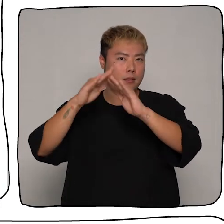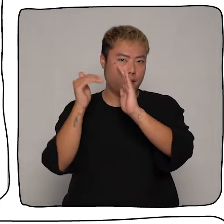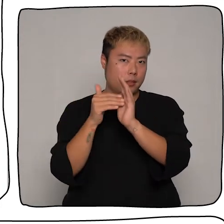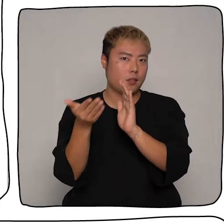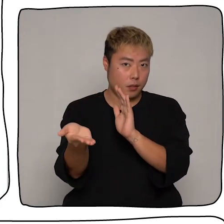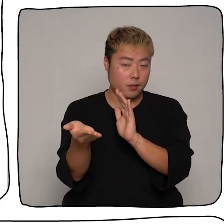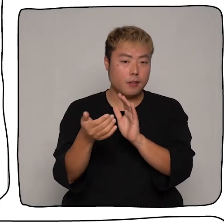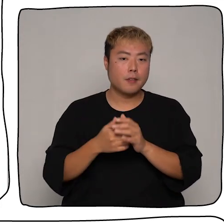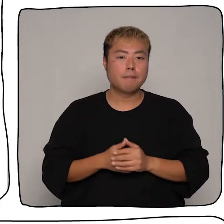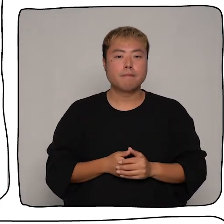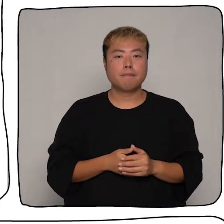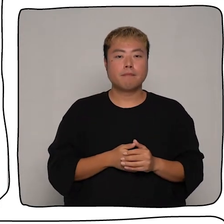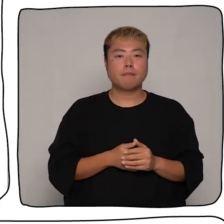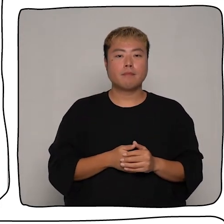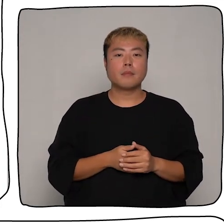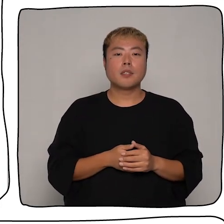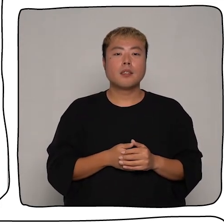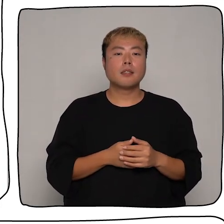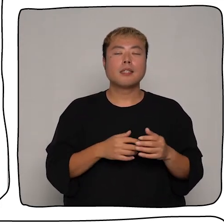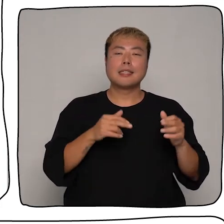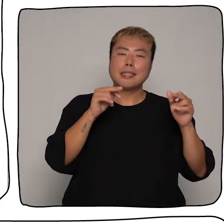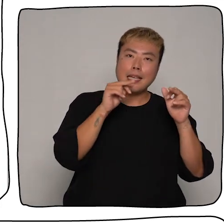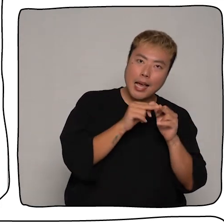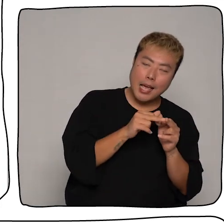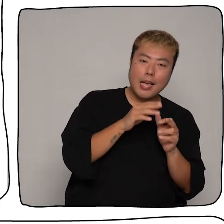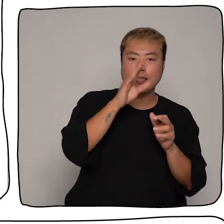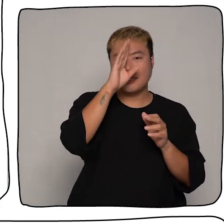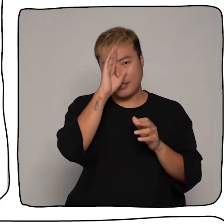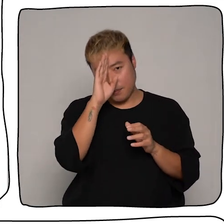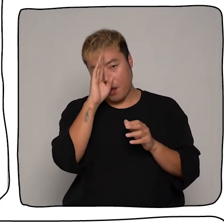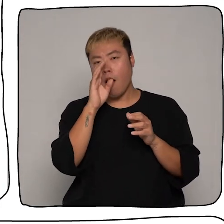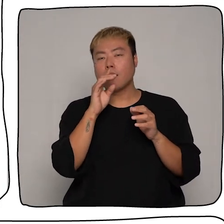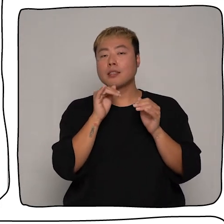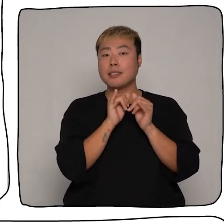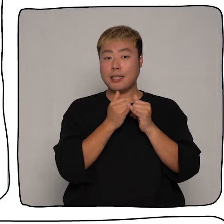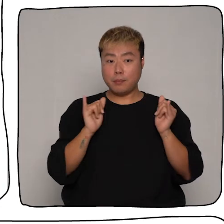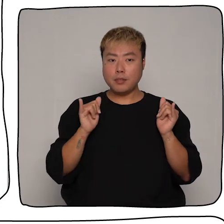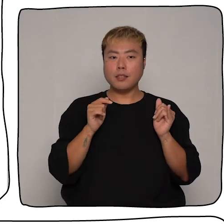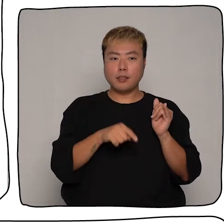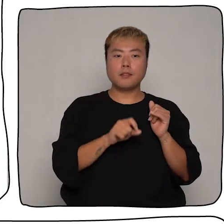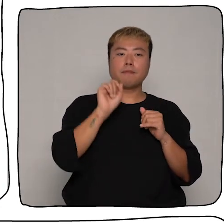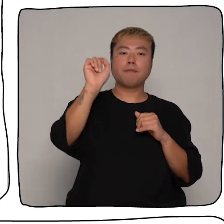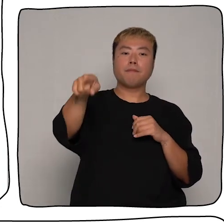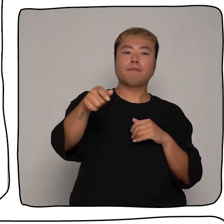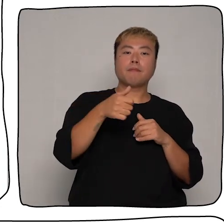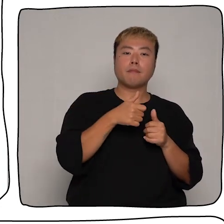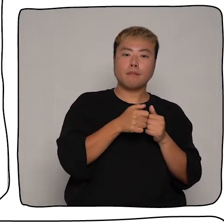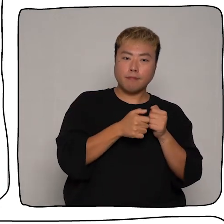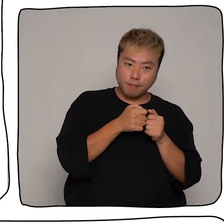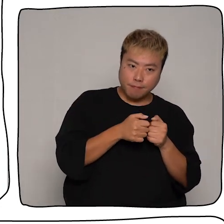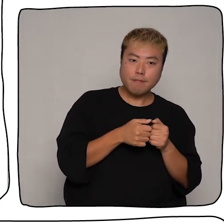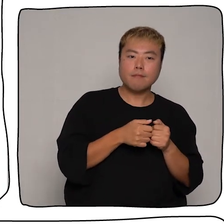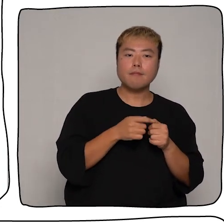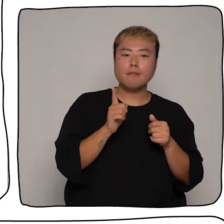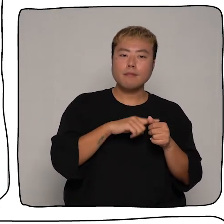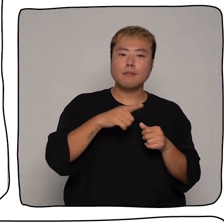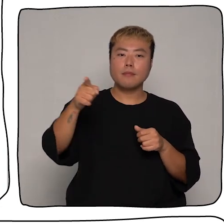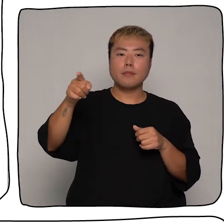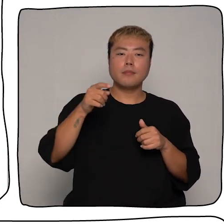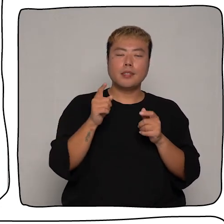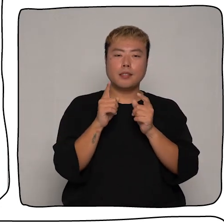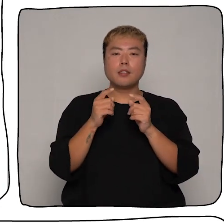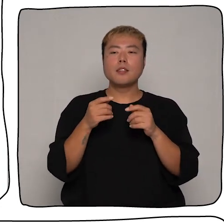cafe called Dawn, where food and drink are served by Orihime, controlled by people